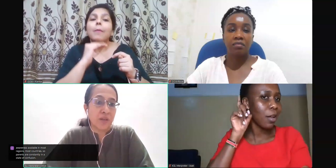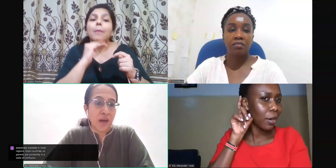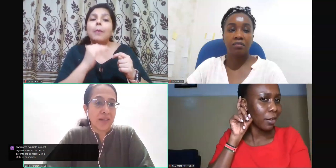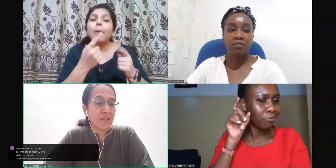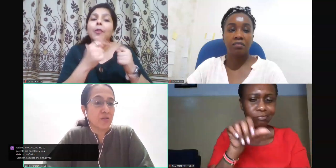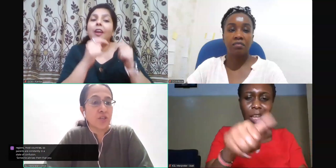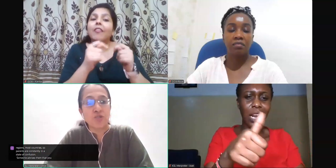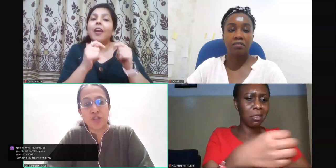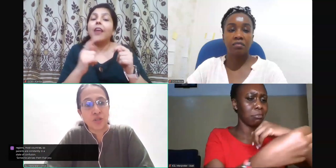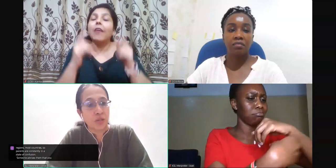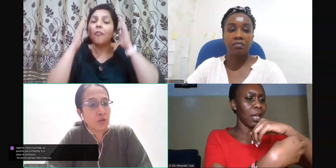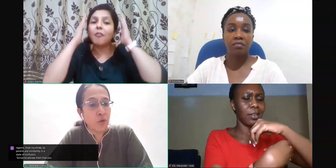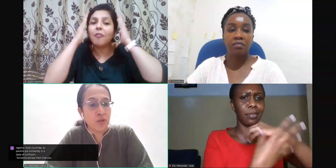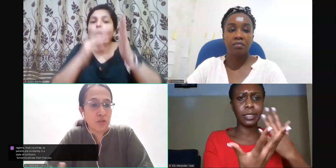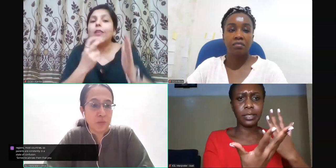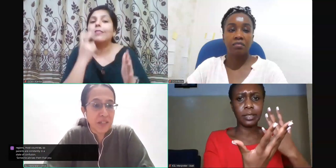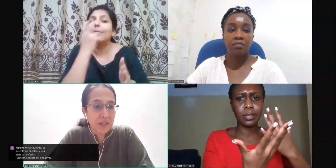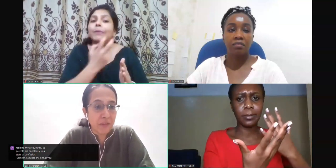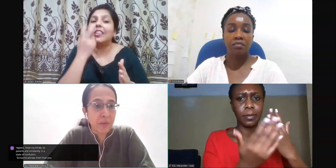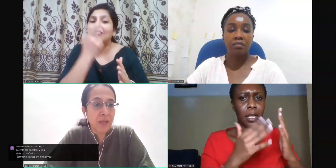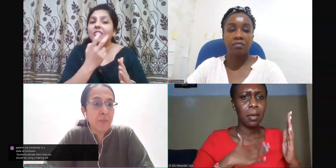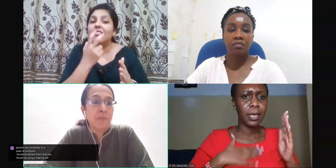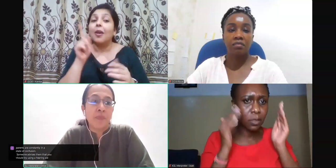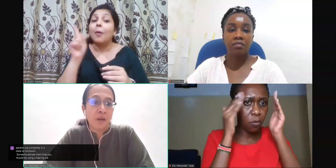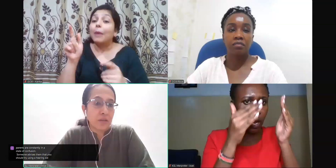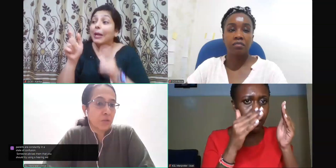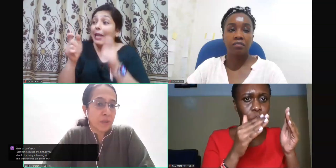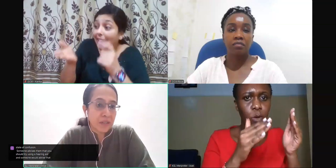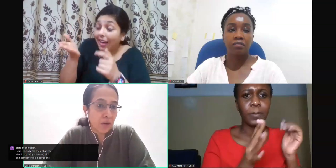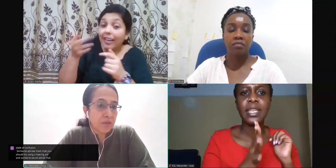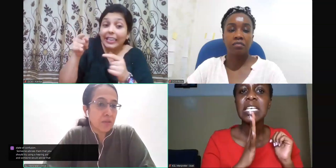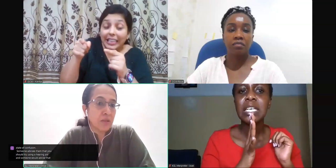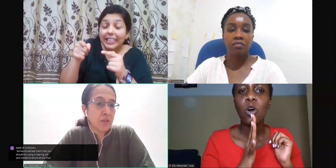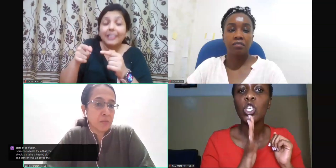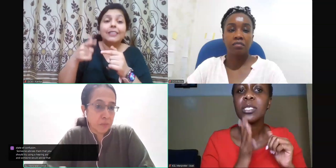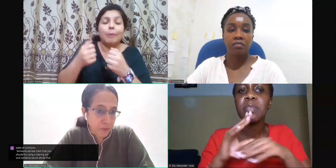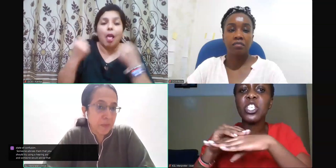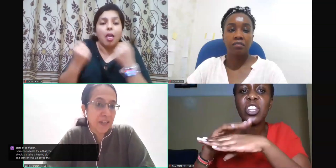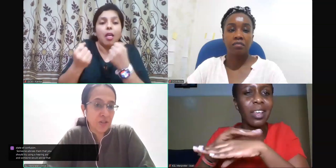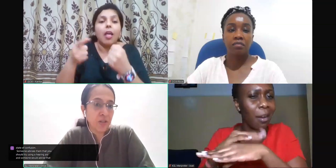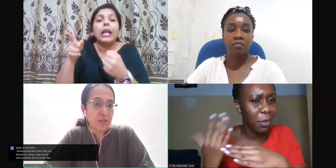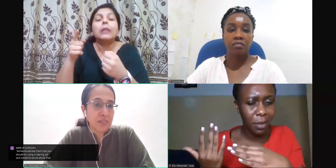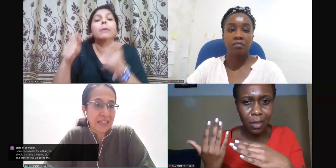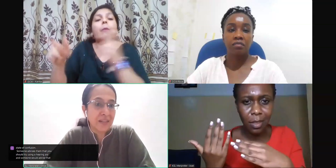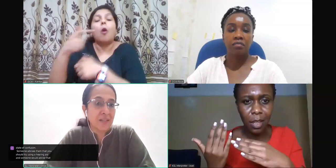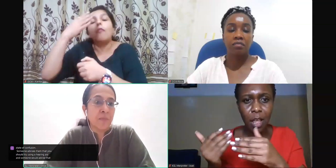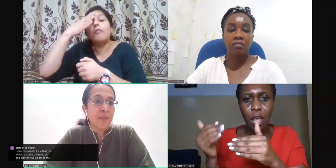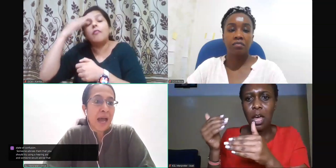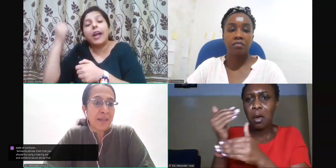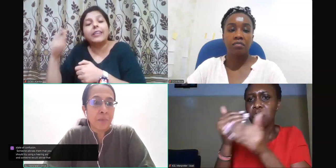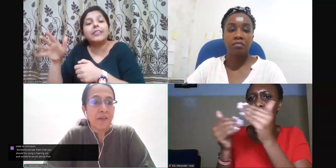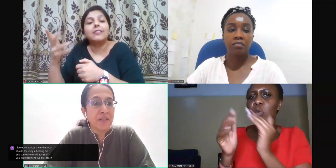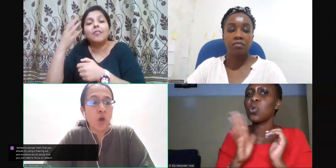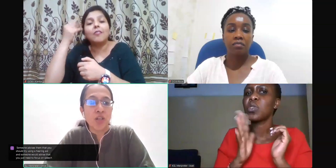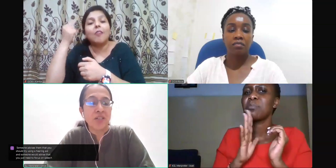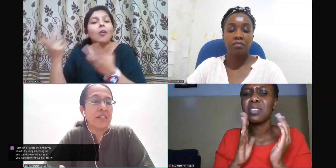would advise that you need to just, focus on speech therapy, build on speech skills.